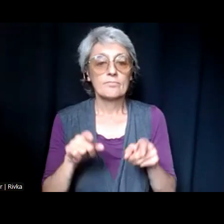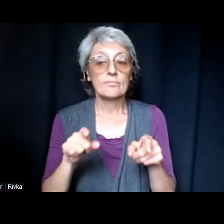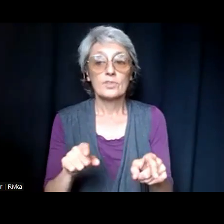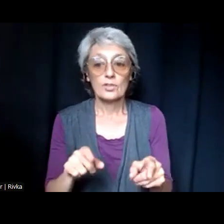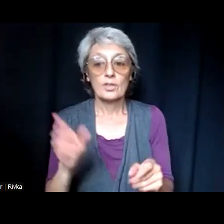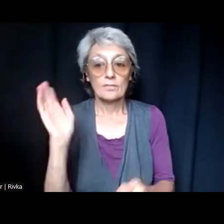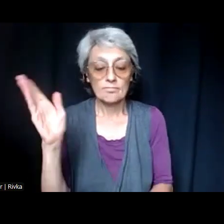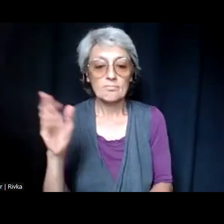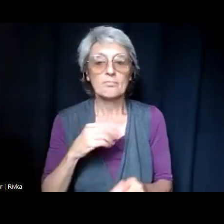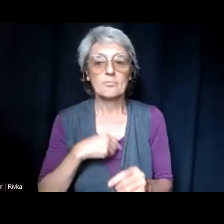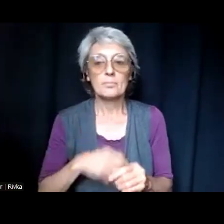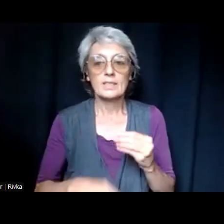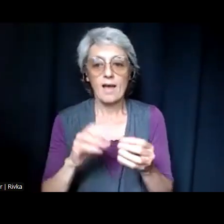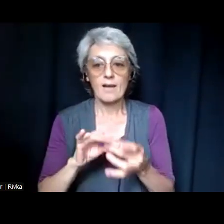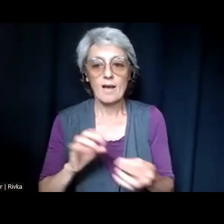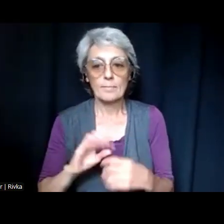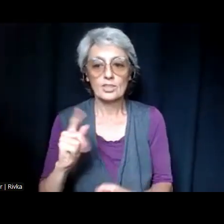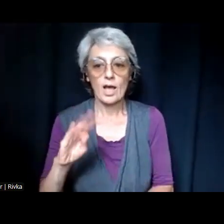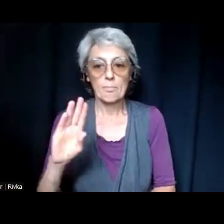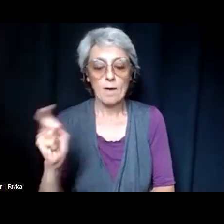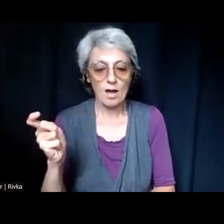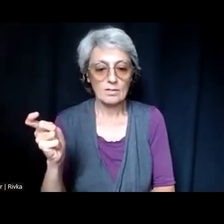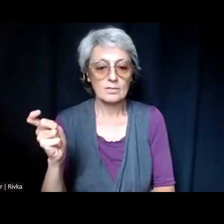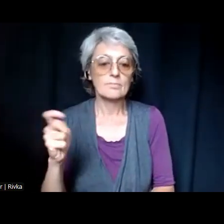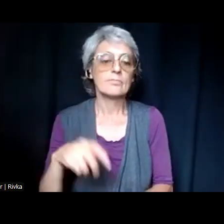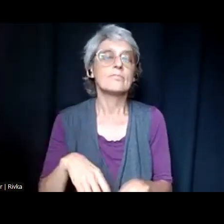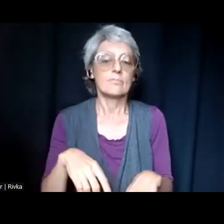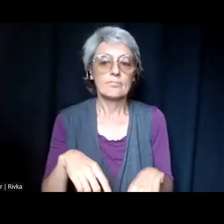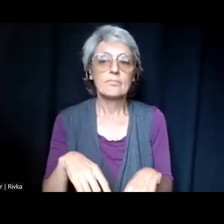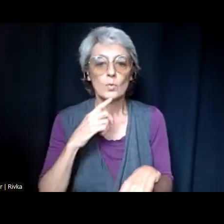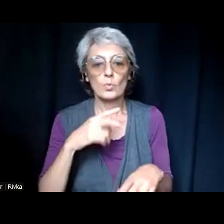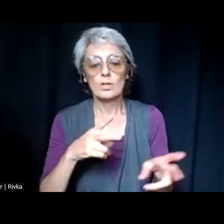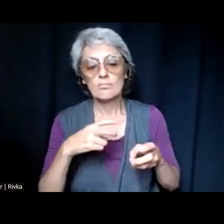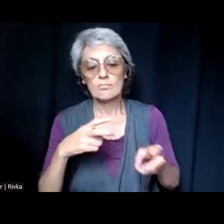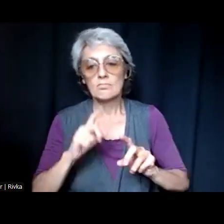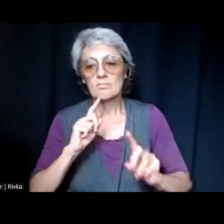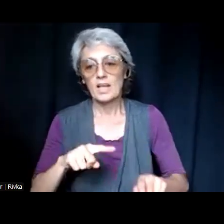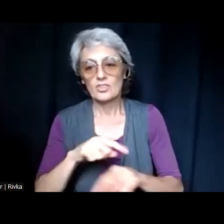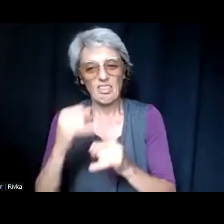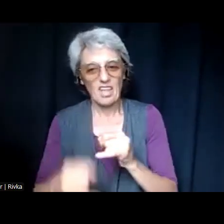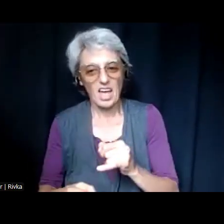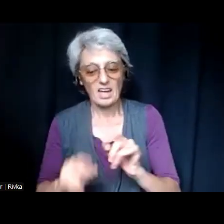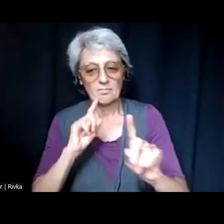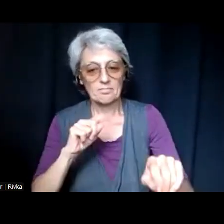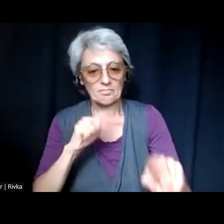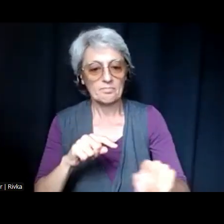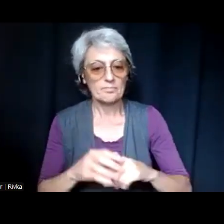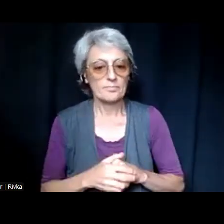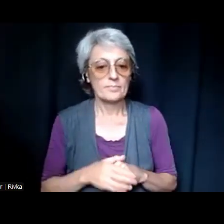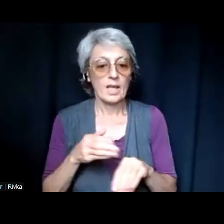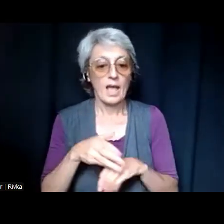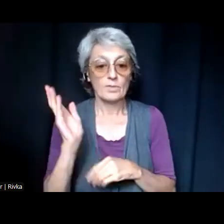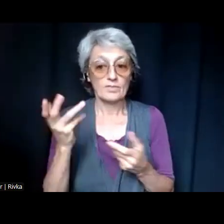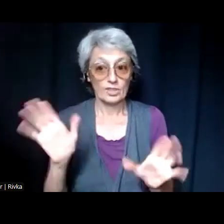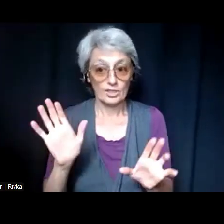box, and the questions will be asked out loud for the presenters to answer at the end of the presentation. When the presentation ends, please take a